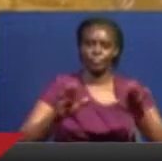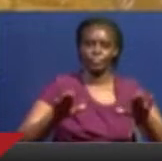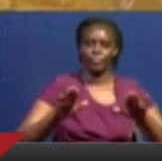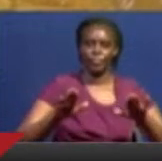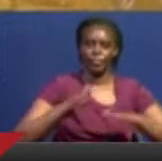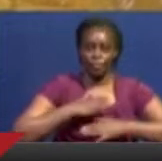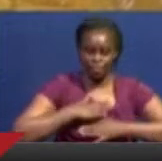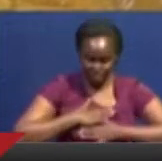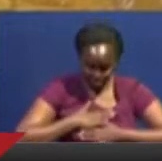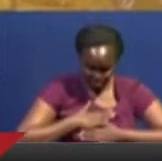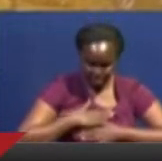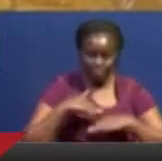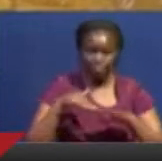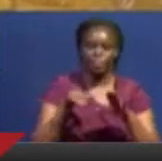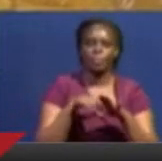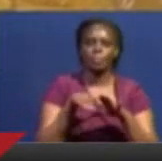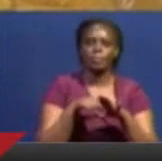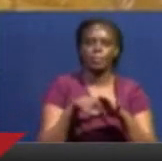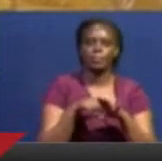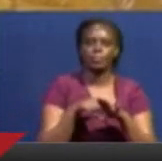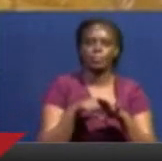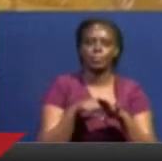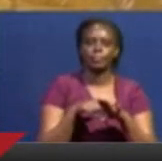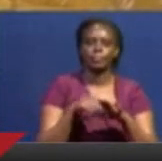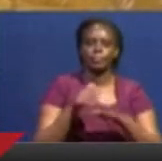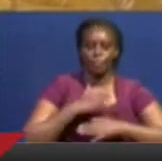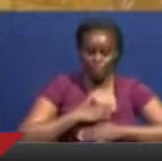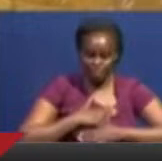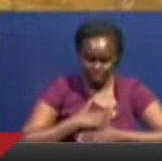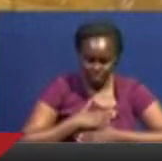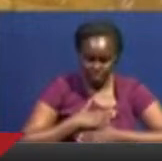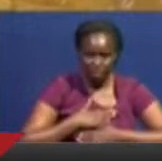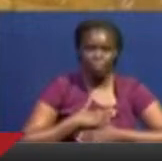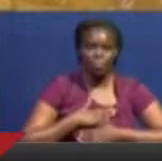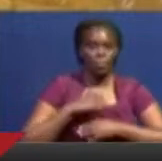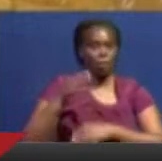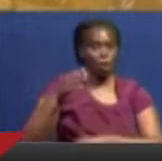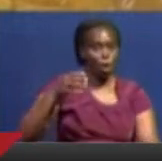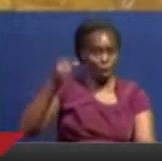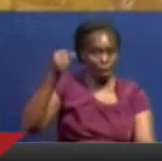honorable members. Honorable members will hold